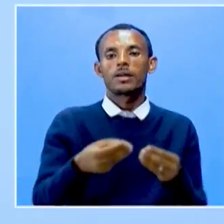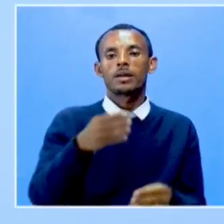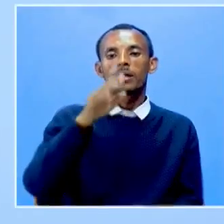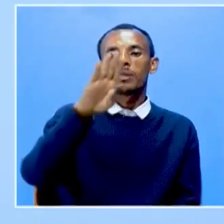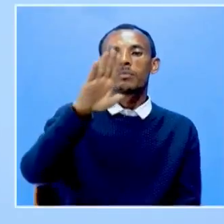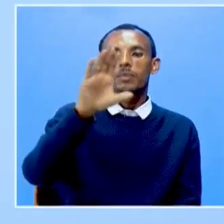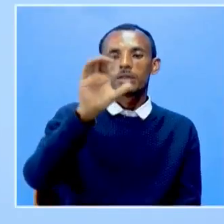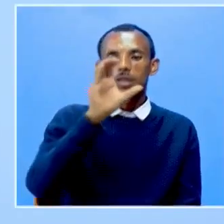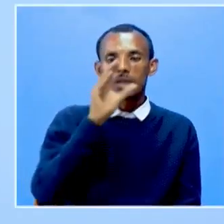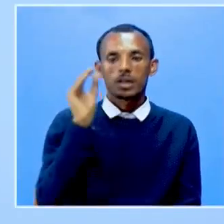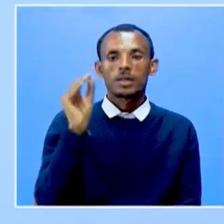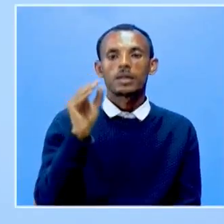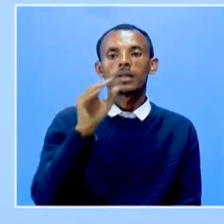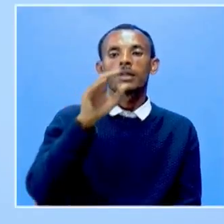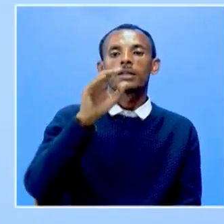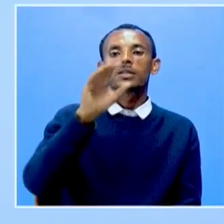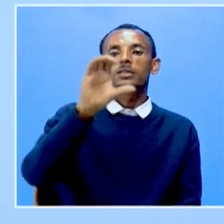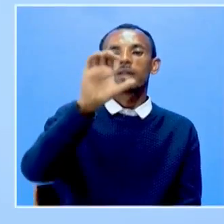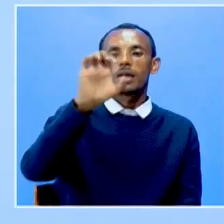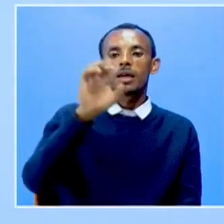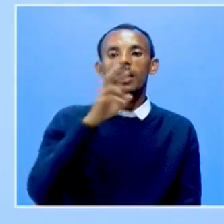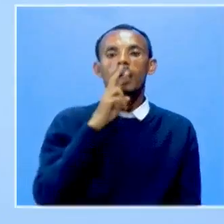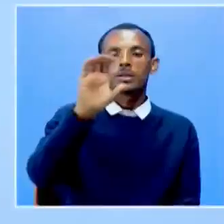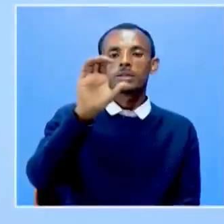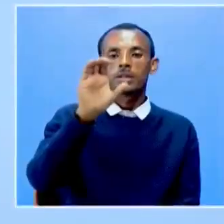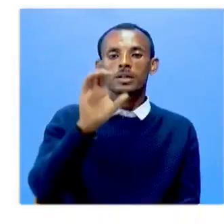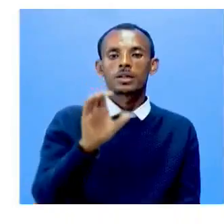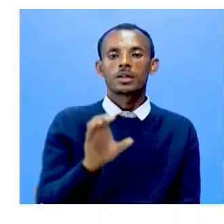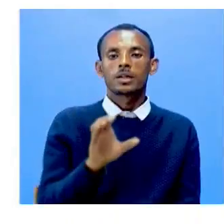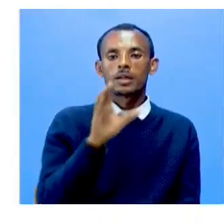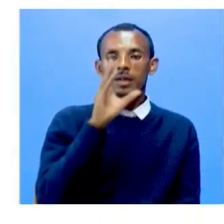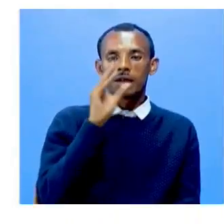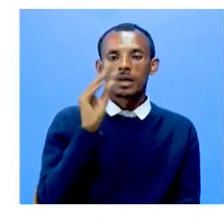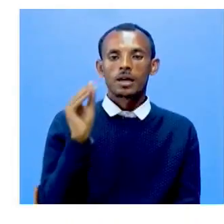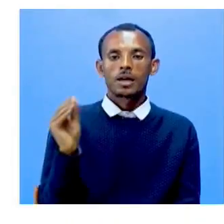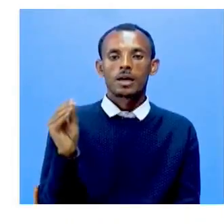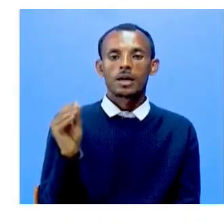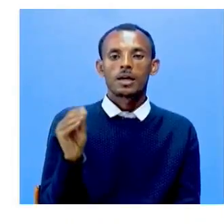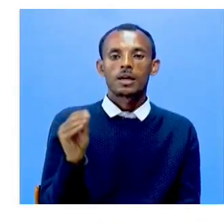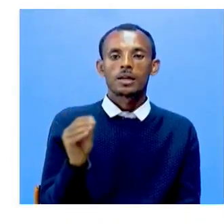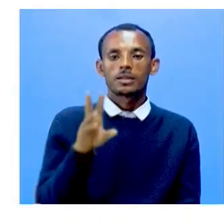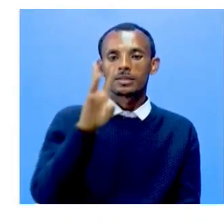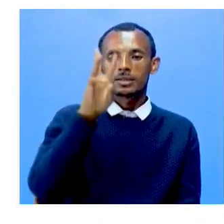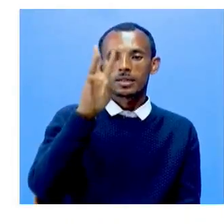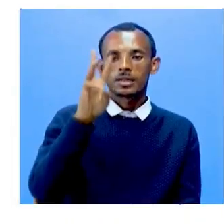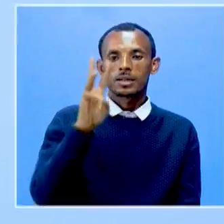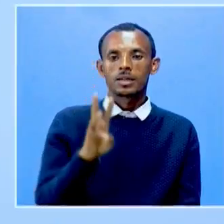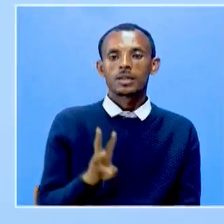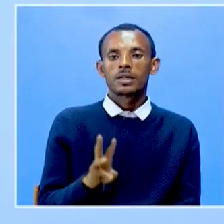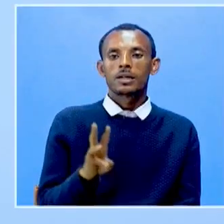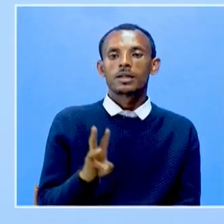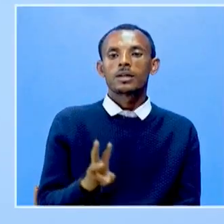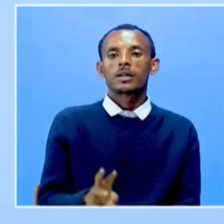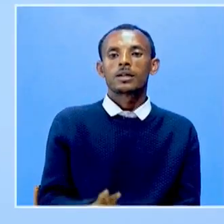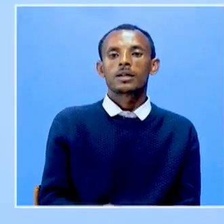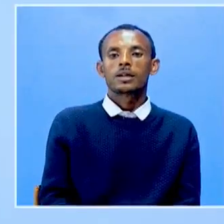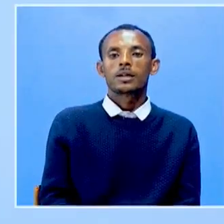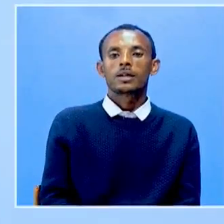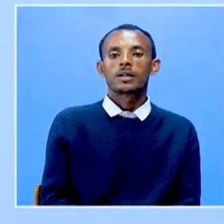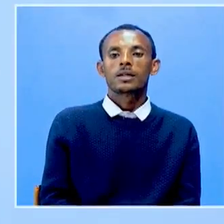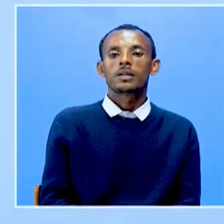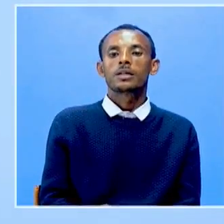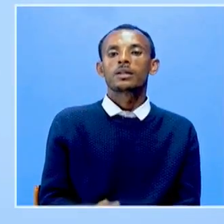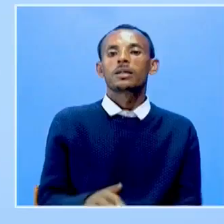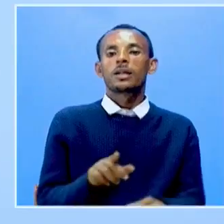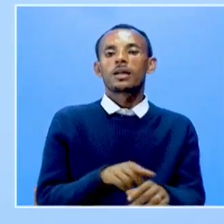BC and CE are equal. The length of BC is 6 and the length